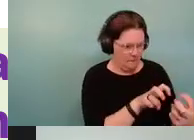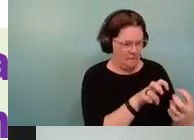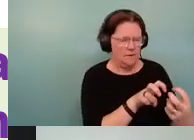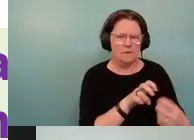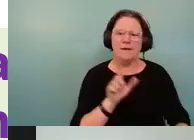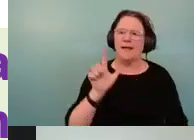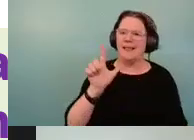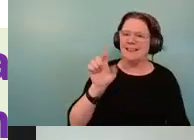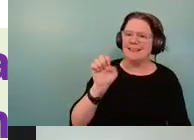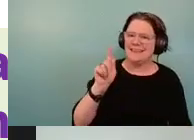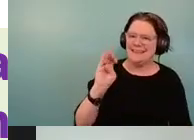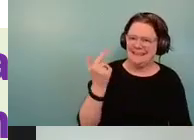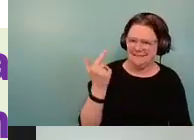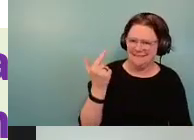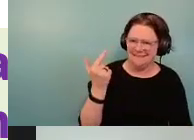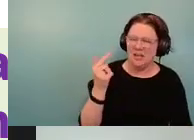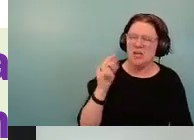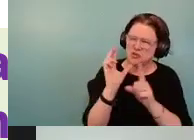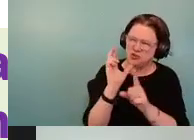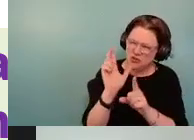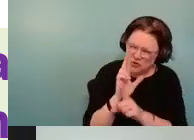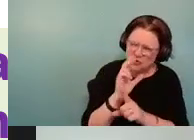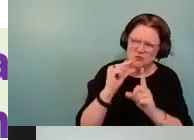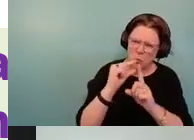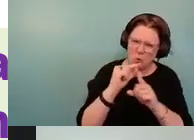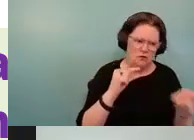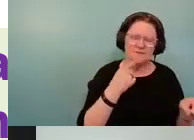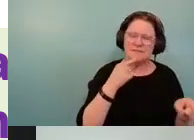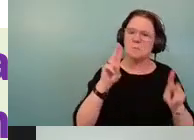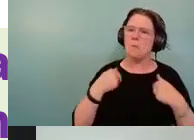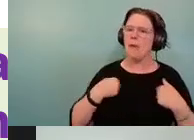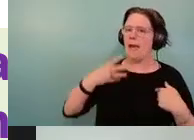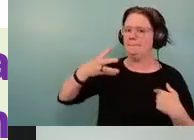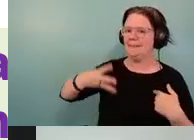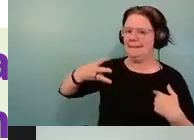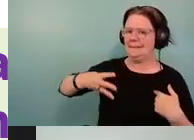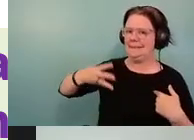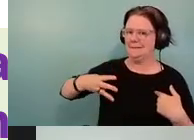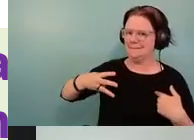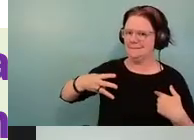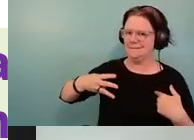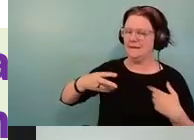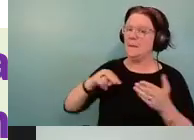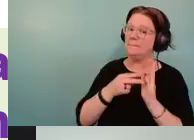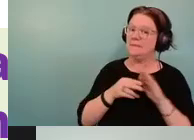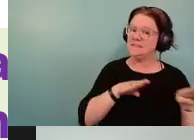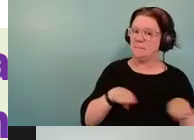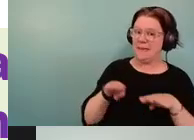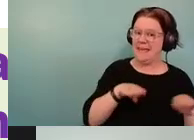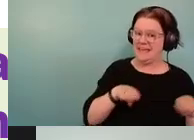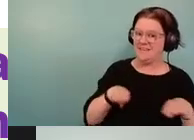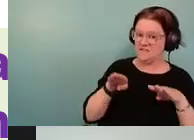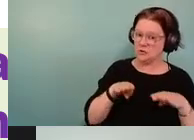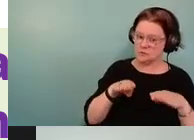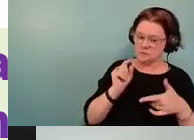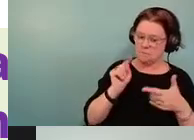you know what? She heard that message. That made sense to her that when some of the stuff was happening, instead of going, I don't know why,